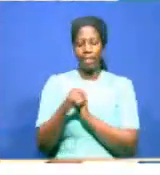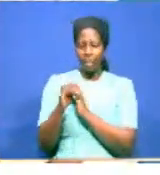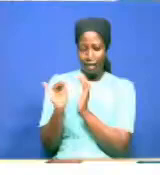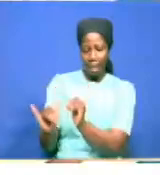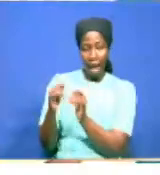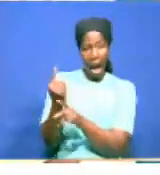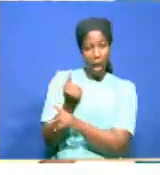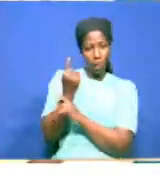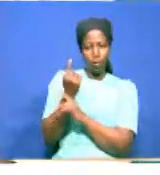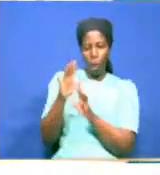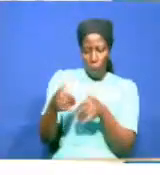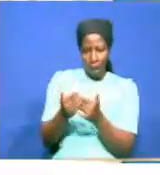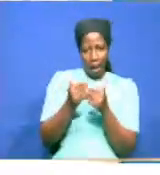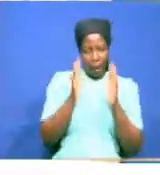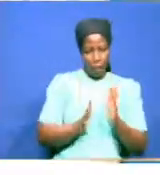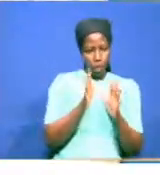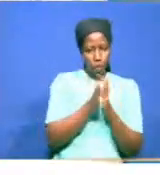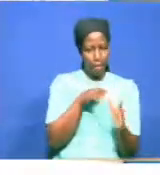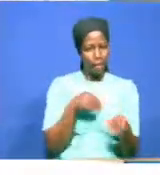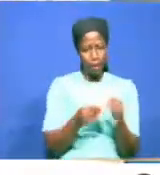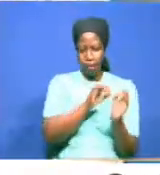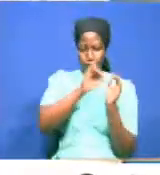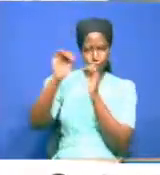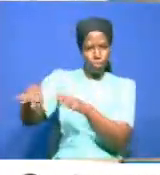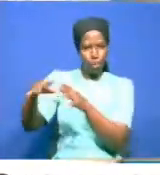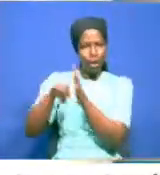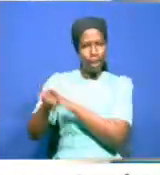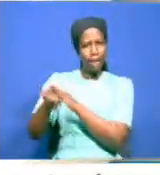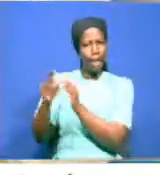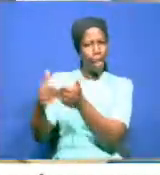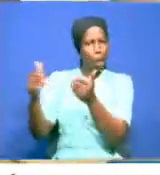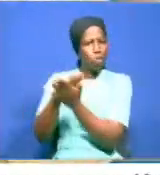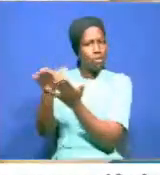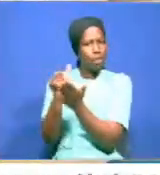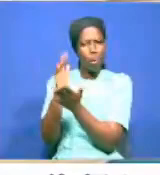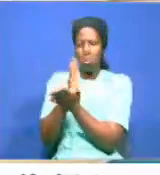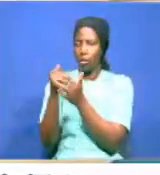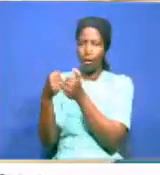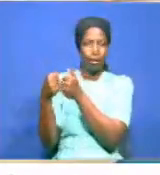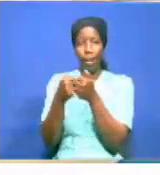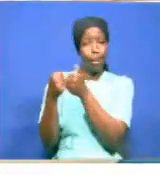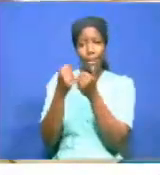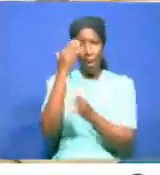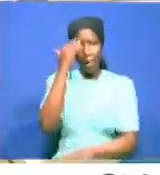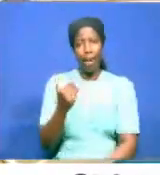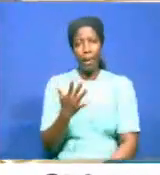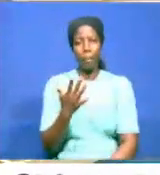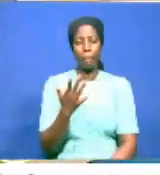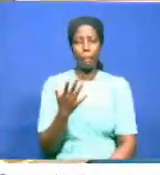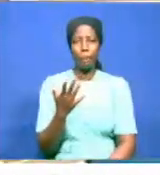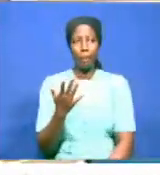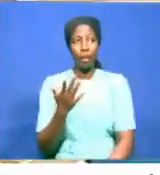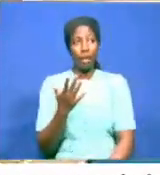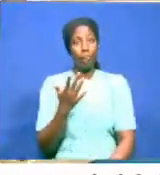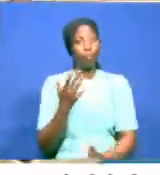quarantining persons with disabilities can be quite a challenge, because I'm looking at a situation where maybe a